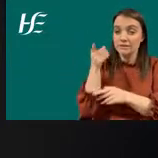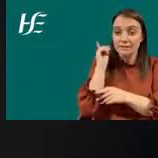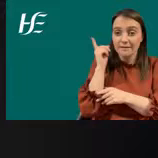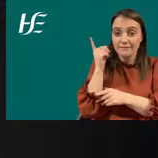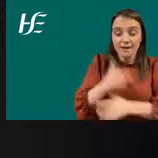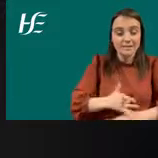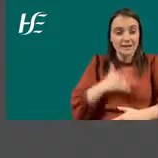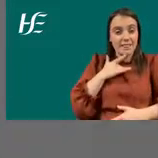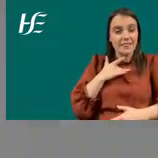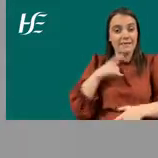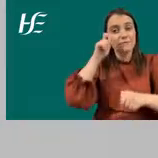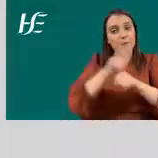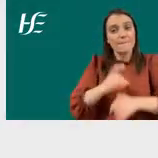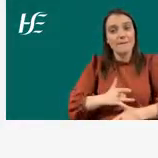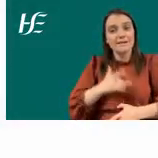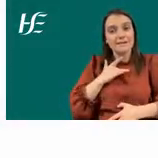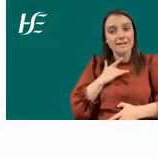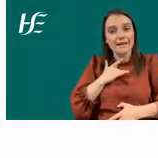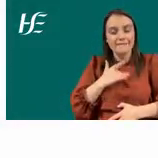life, basically.